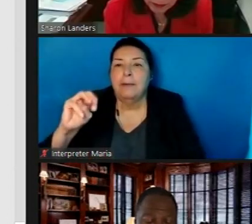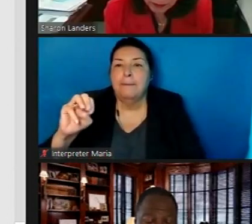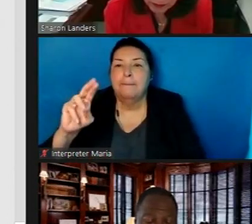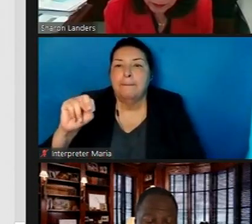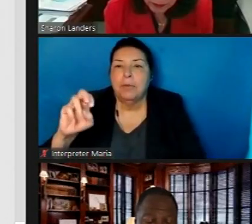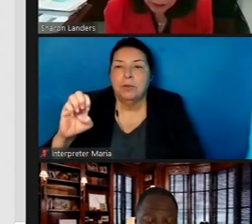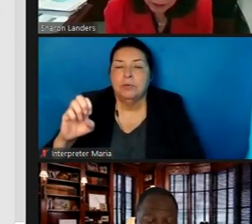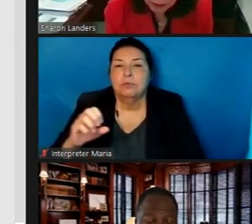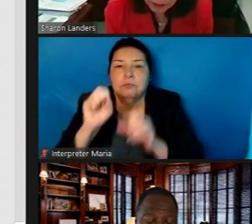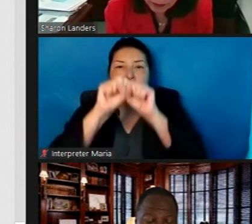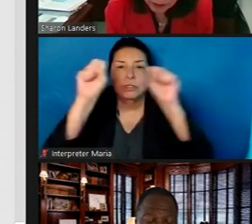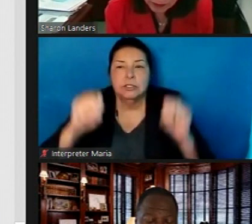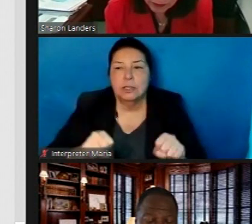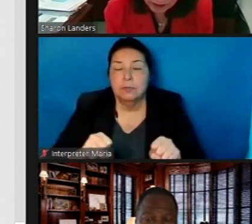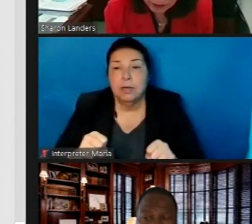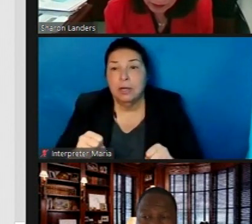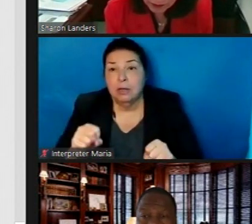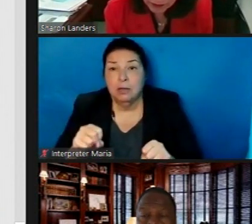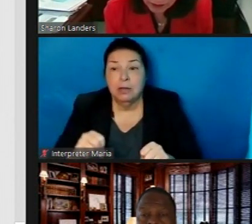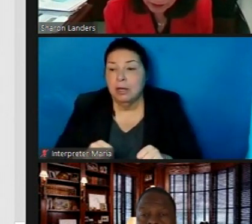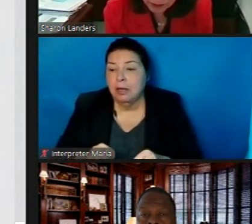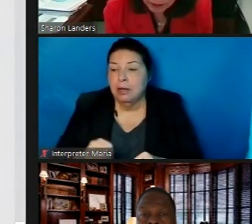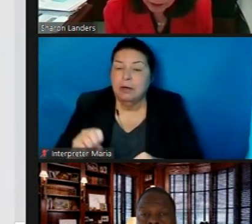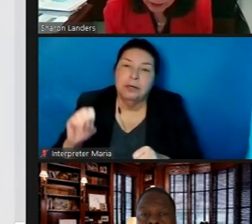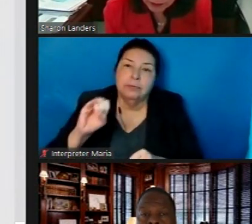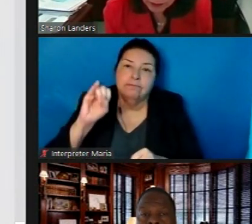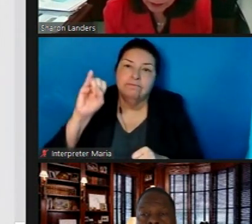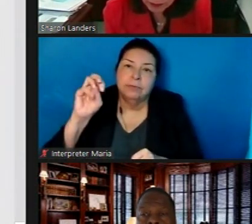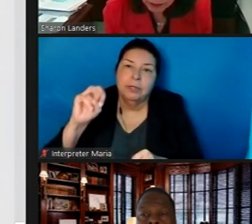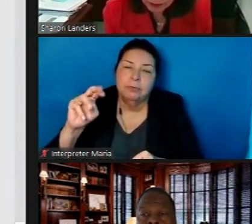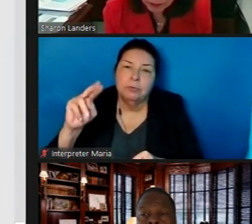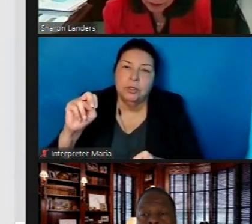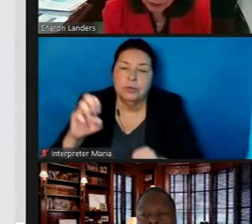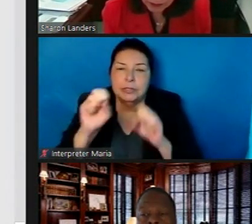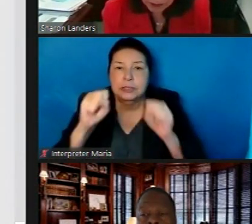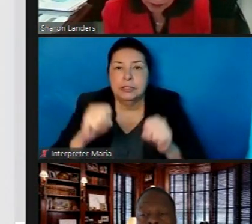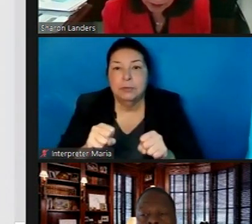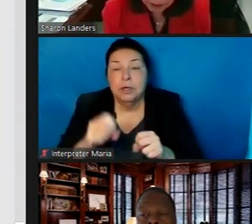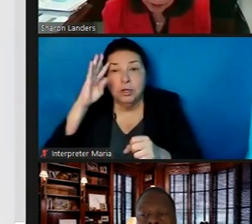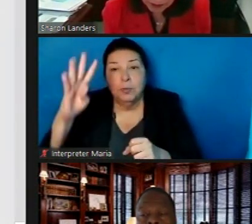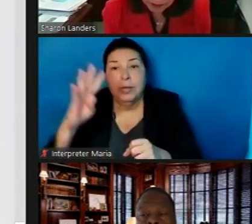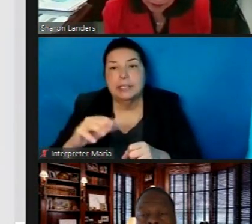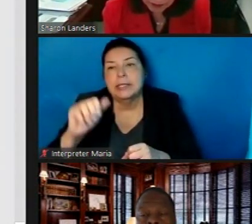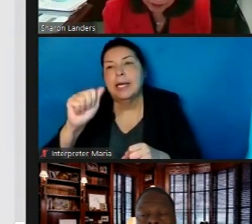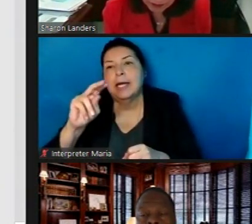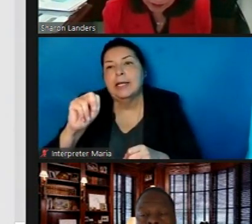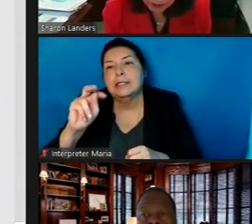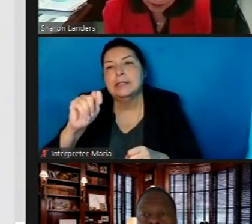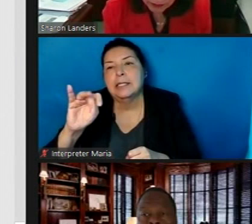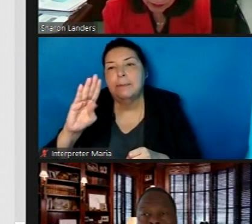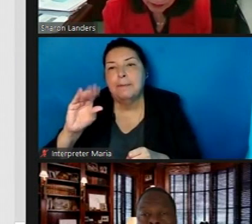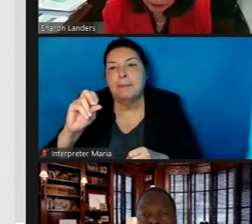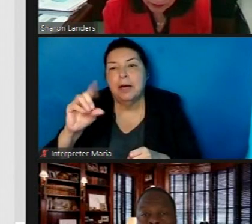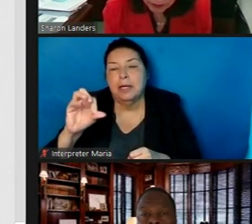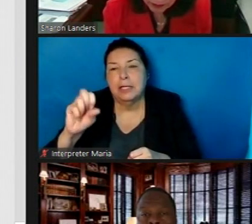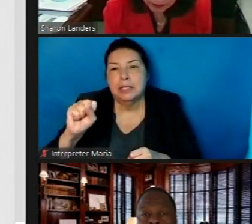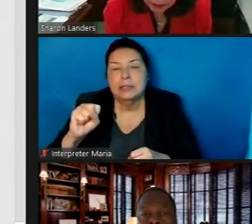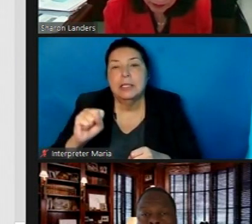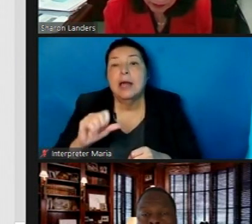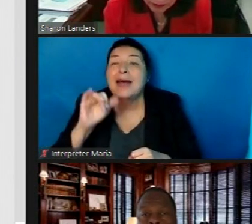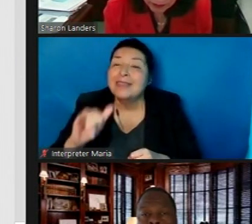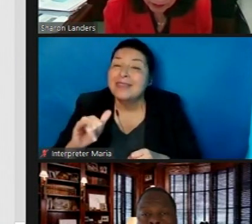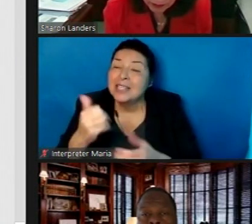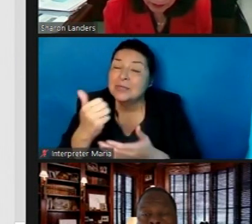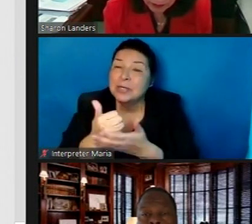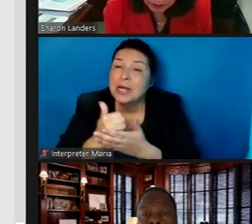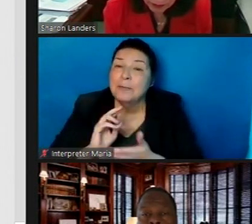recognizes germs, bacteria, viruses, and creates antibodies to those viruses and to those bacteria. And that is what helps